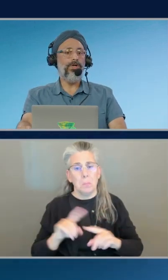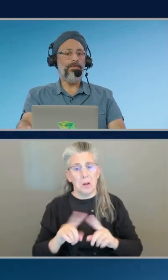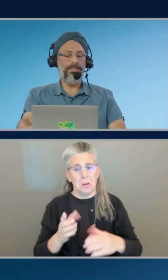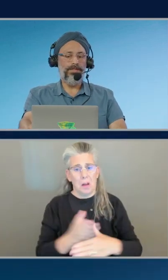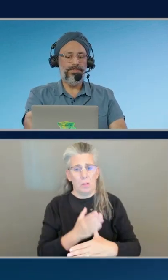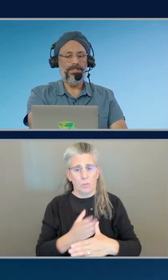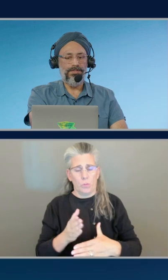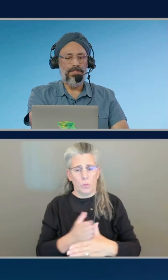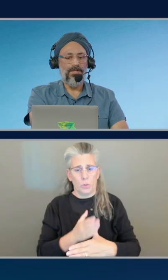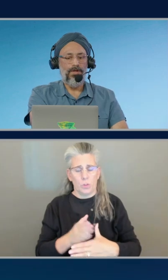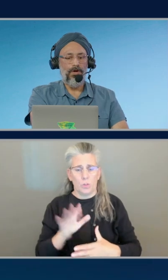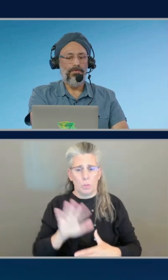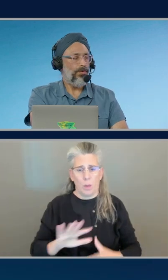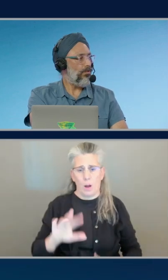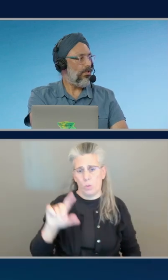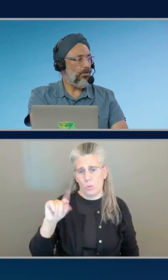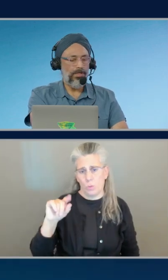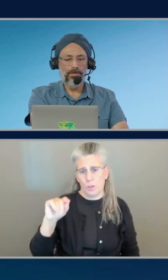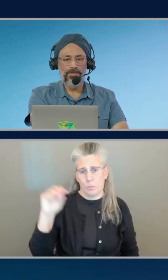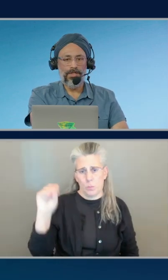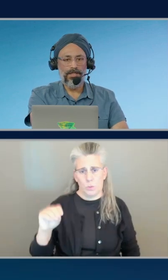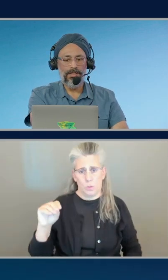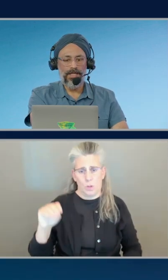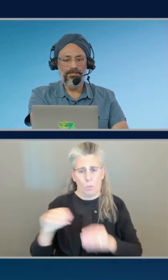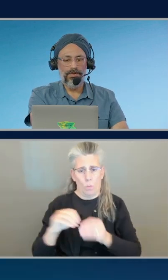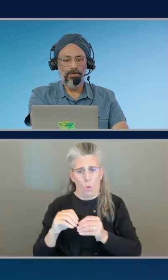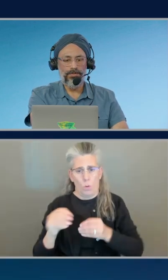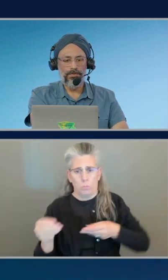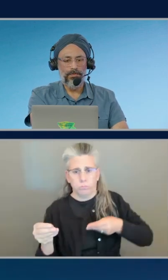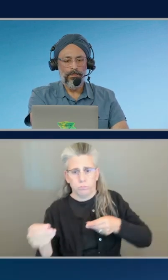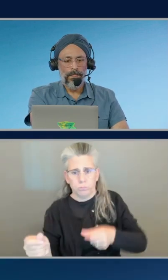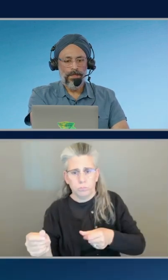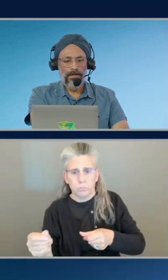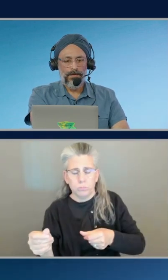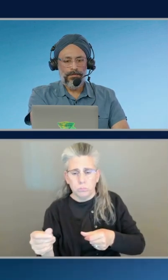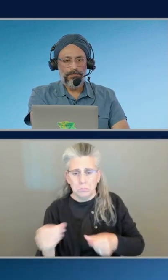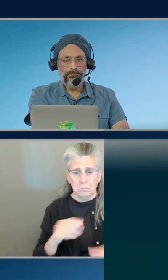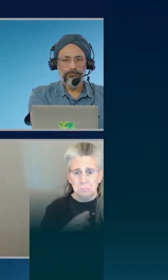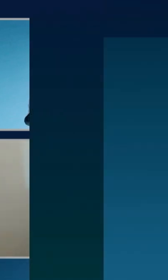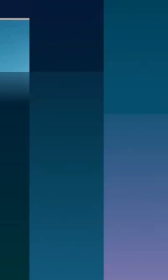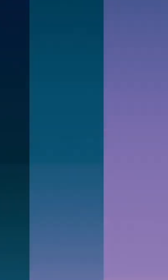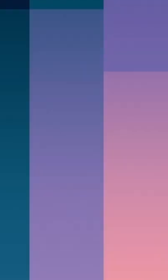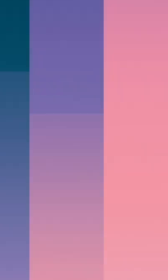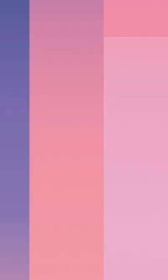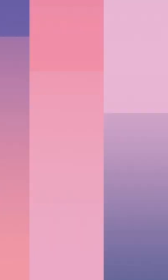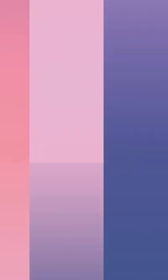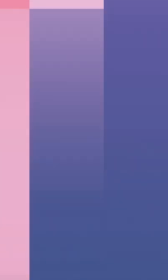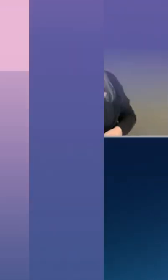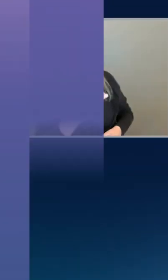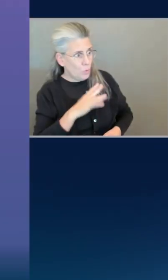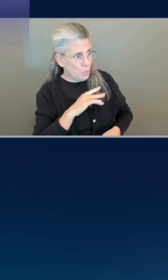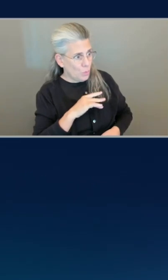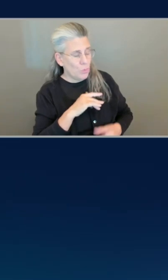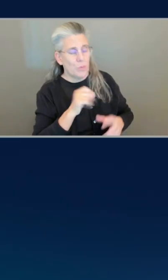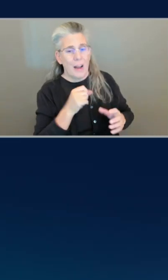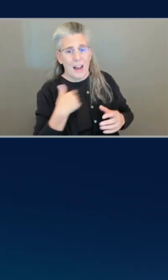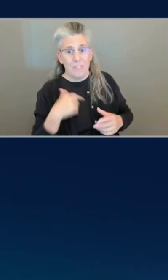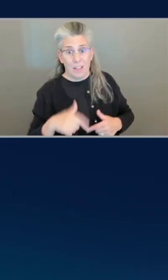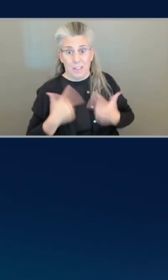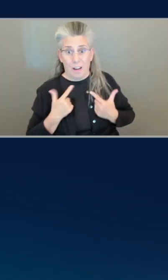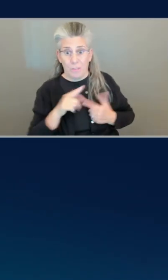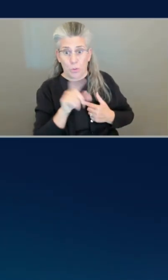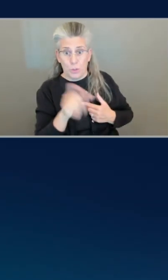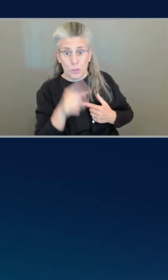about 20% efficiency of how the routing looks like as we are going through. Okay, Rupinder, we have a live question for you. So our chatter